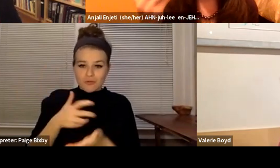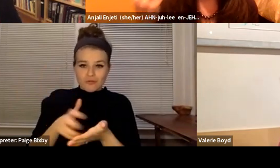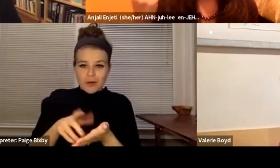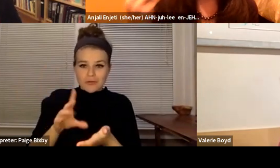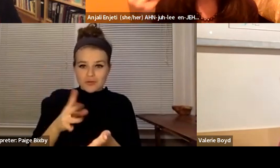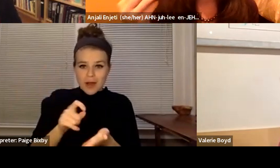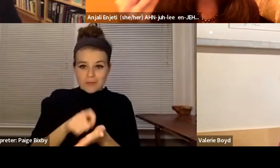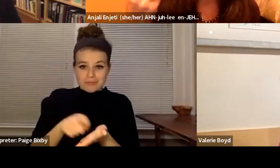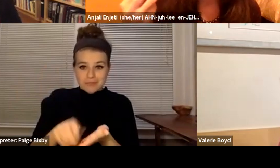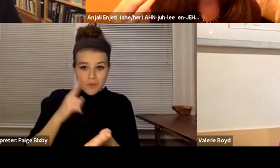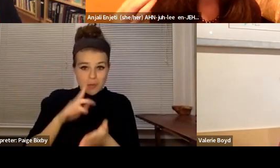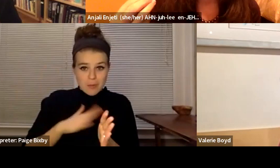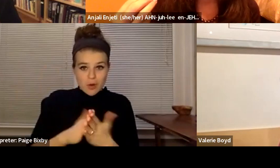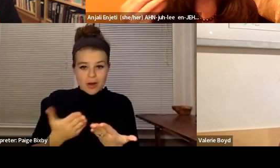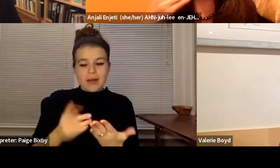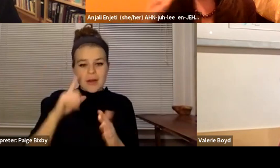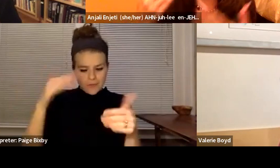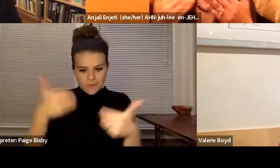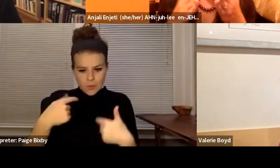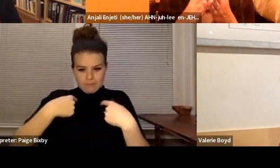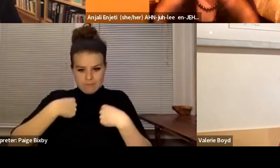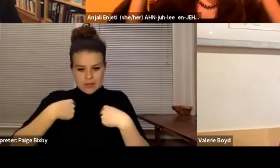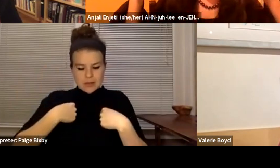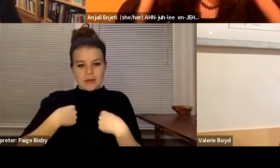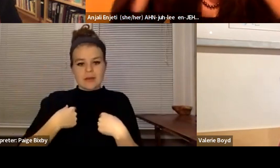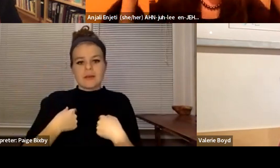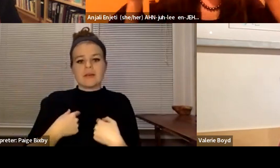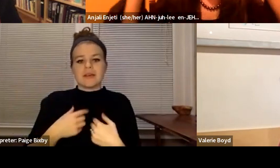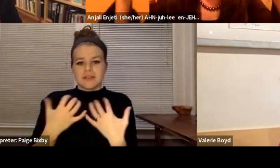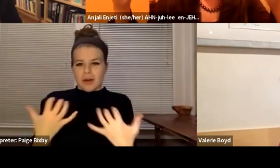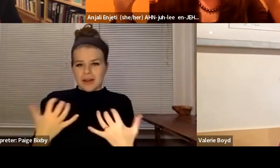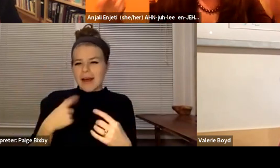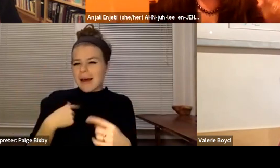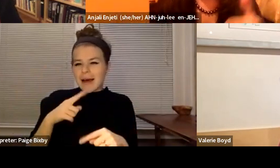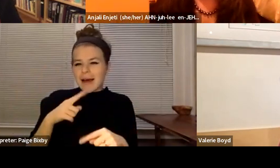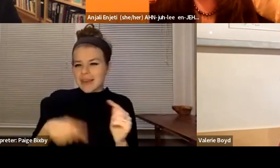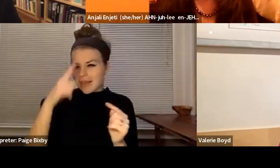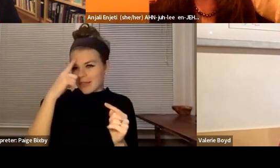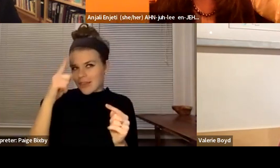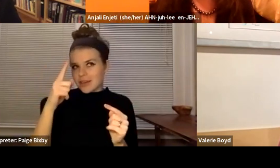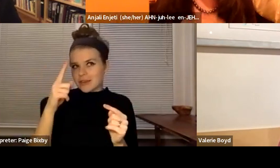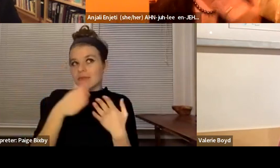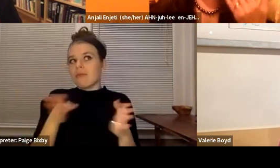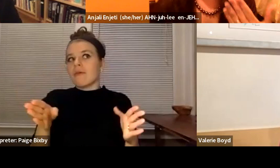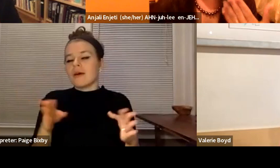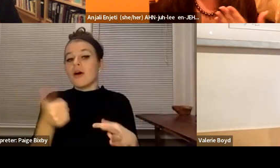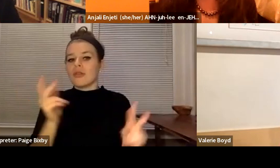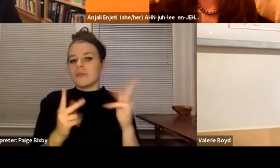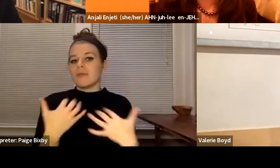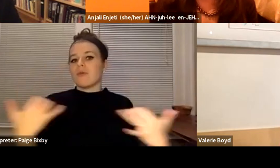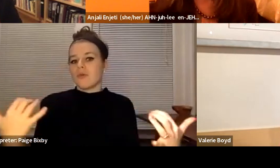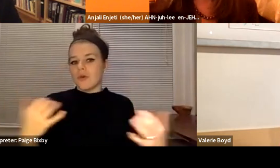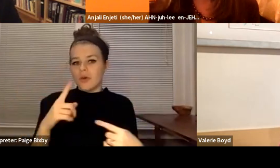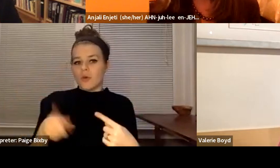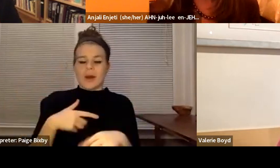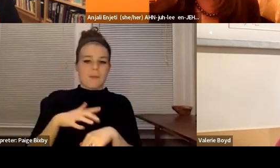thinking of myself and me as the audience. Like I kind of can't think of the bigger picture and the bigger readership when I'm really early